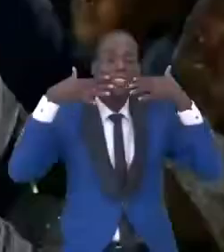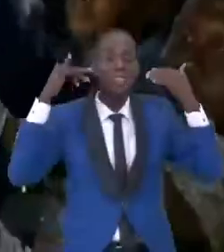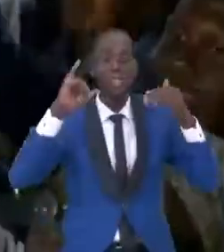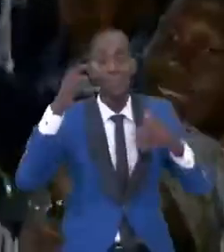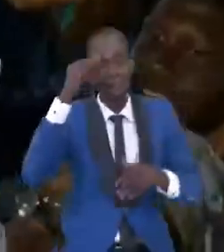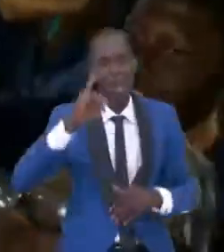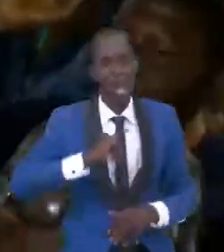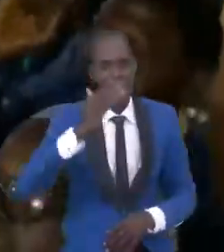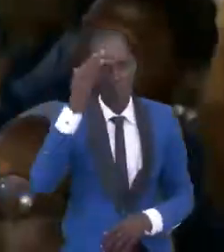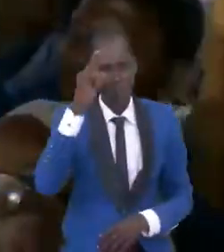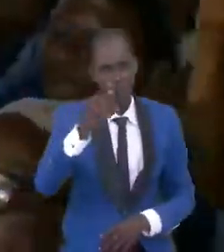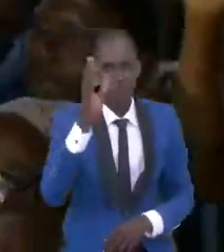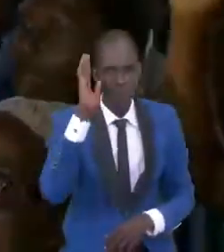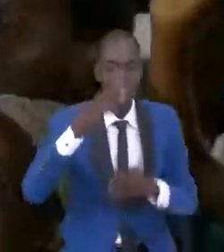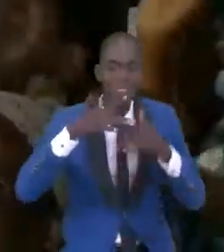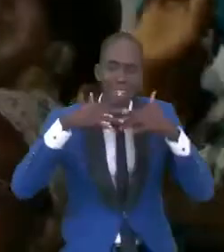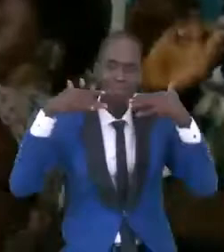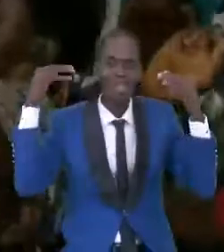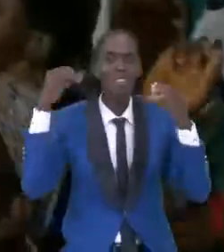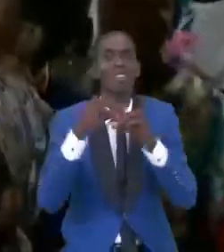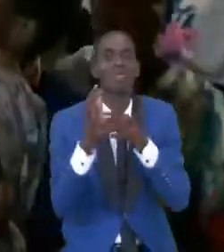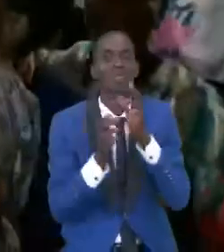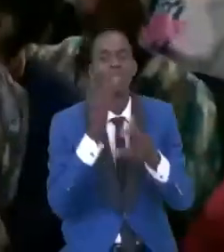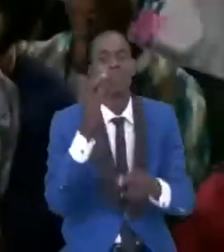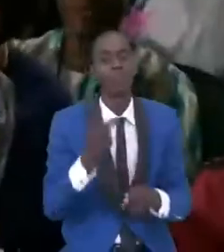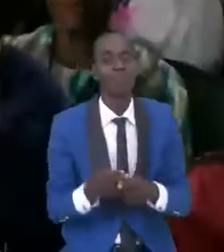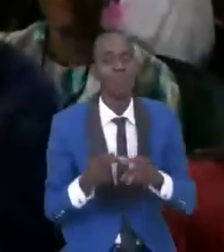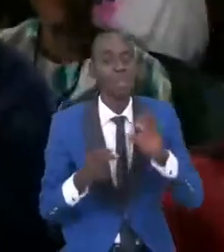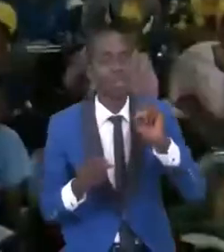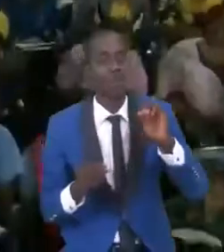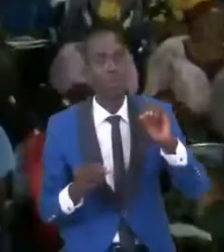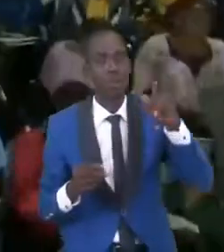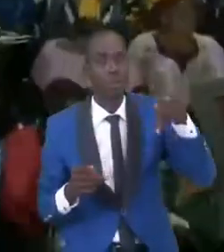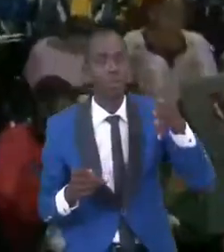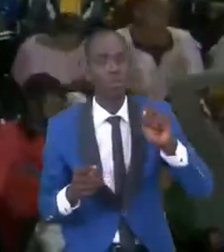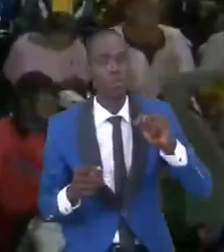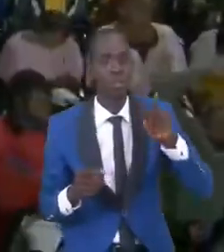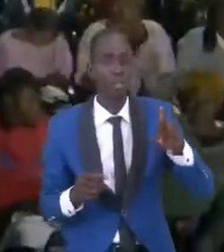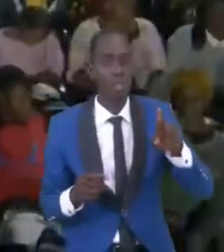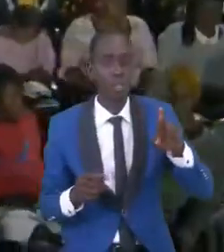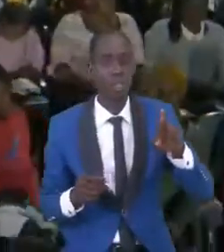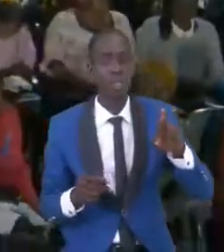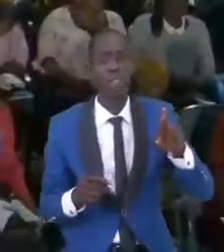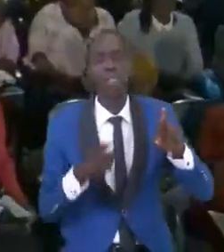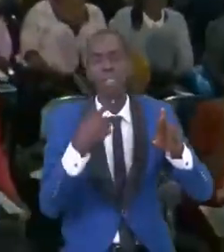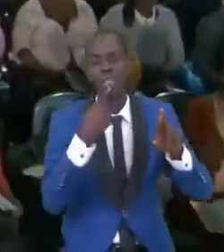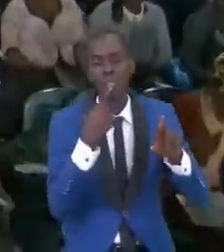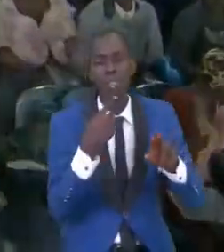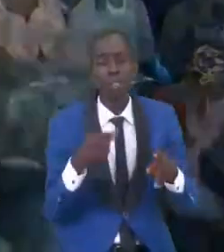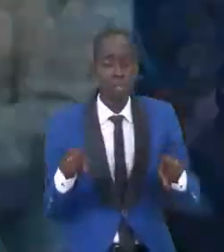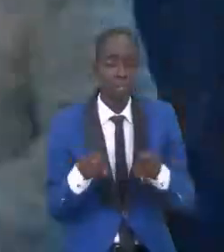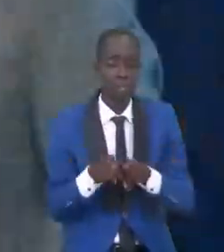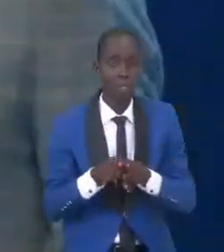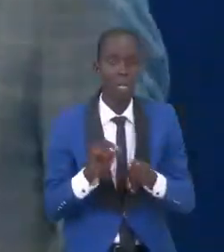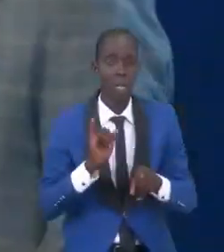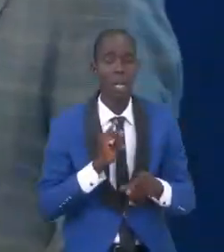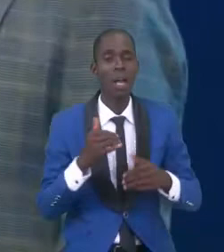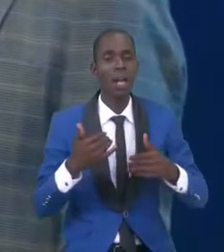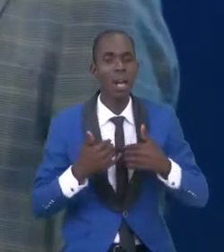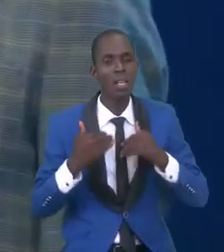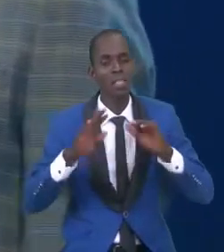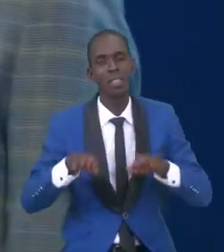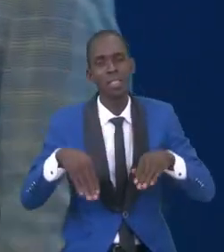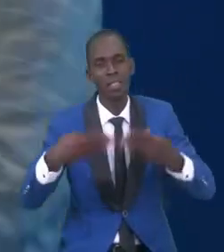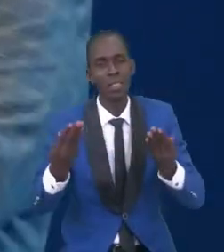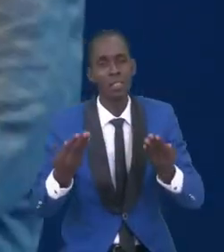smile. And so Peter said, such as I have, give I